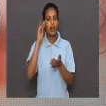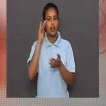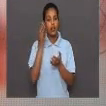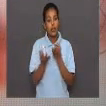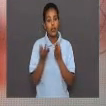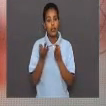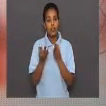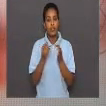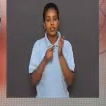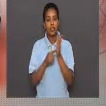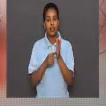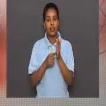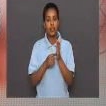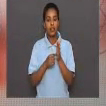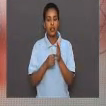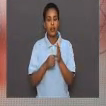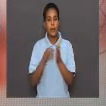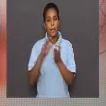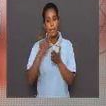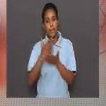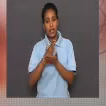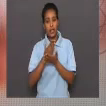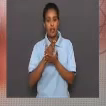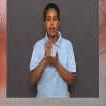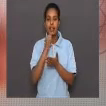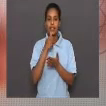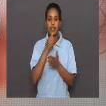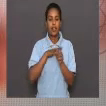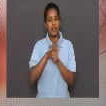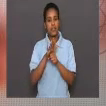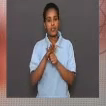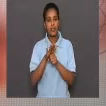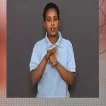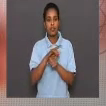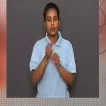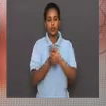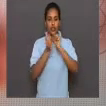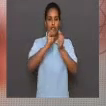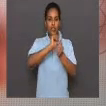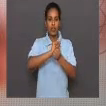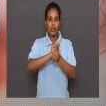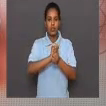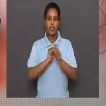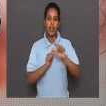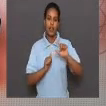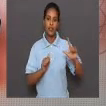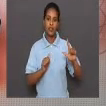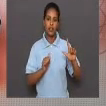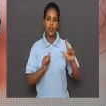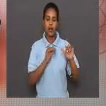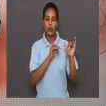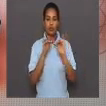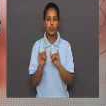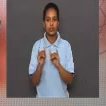if indicators are in a medium that is acidic enough, they will shift to the left,